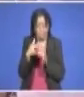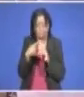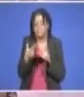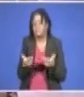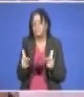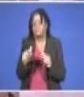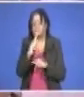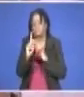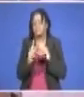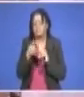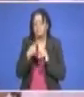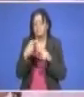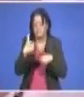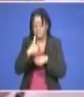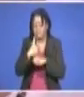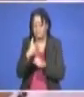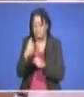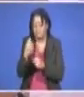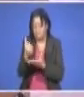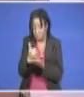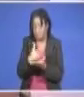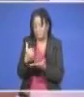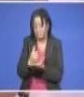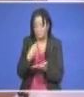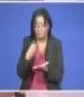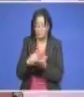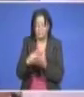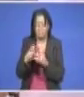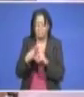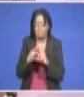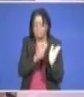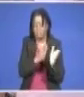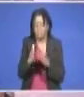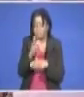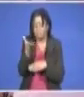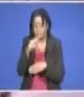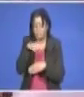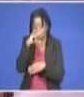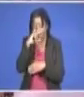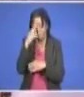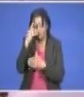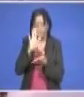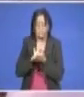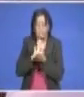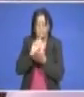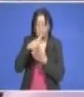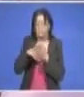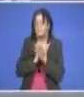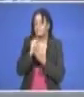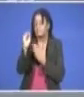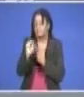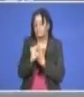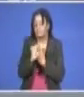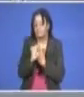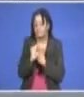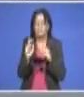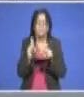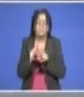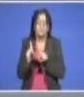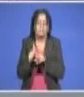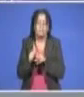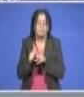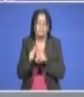allow people to make money so they can get their kids ready for school in September. And it was also intended